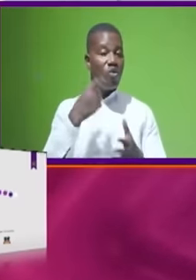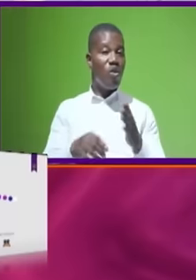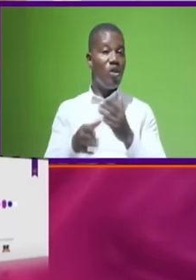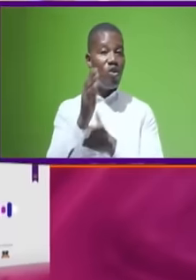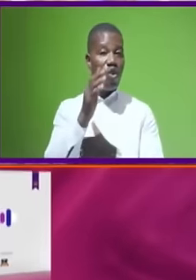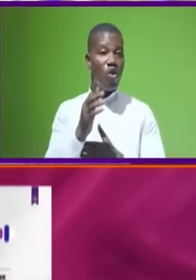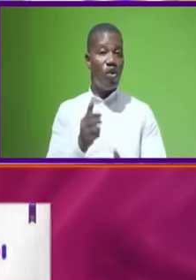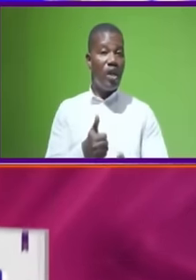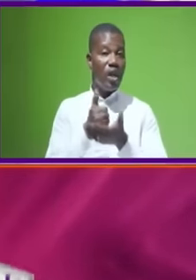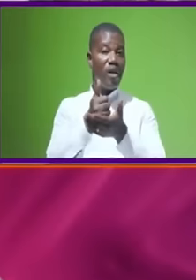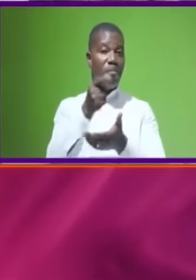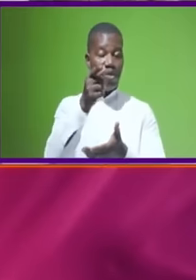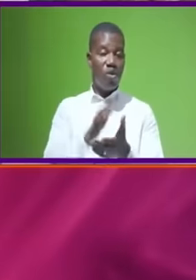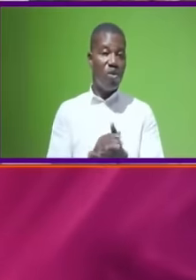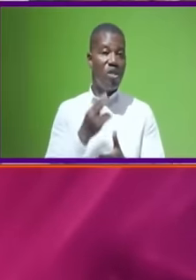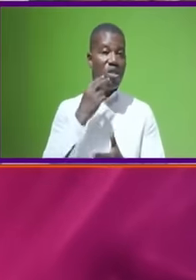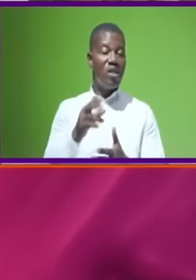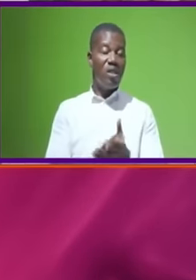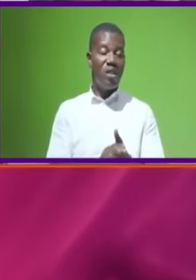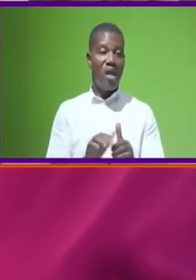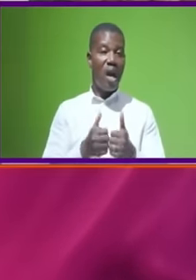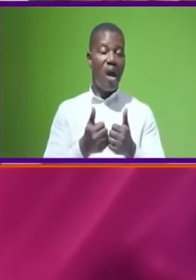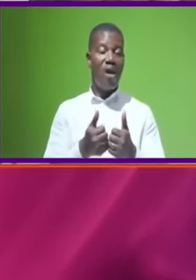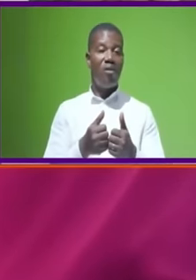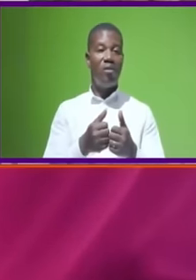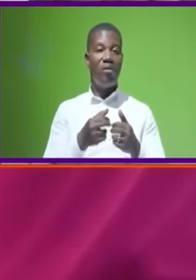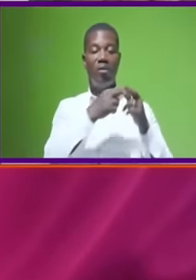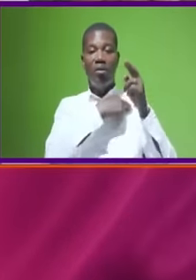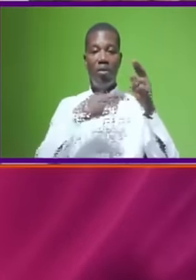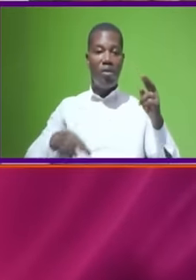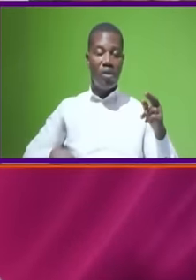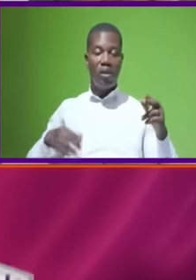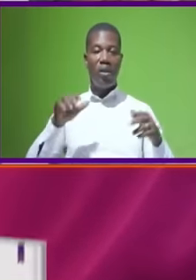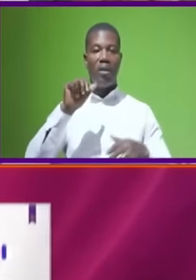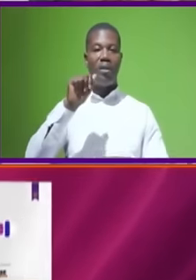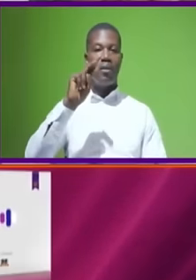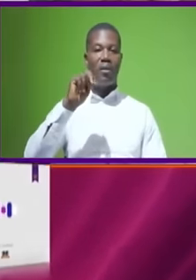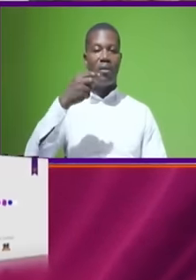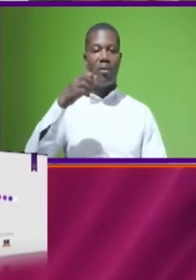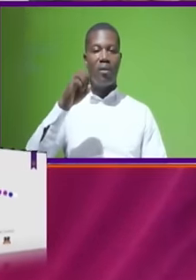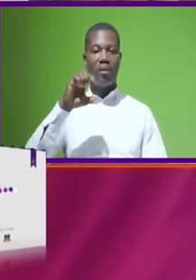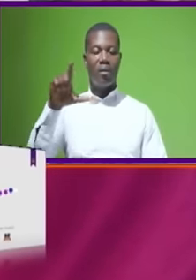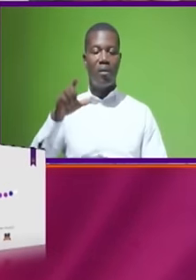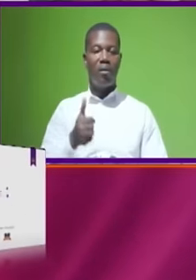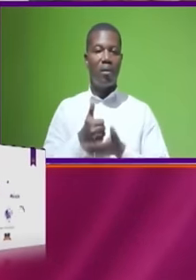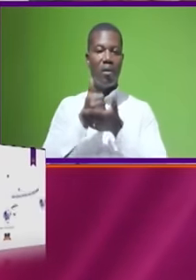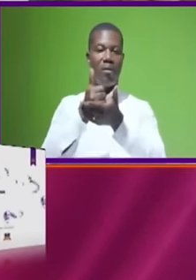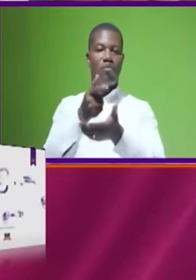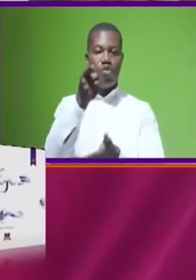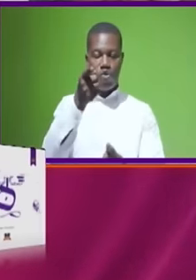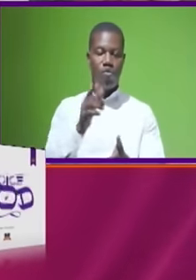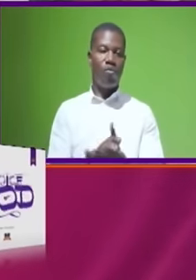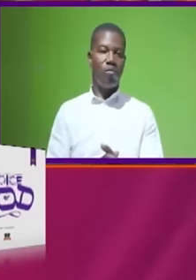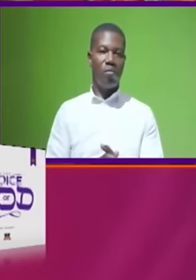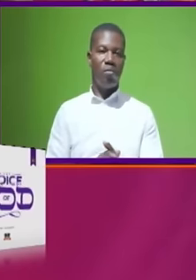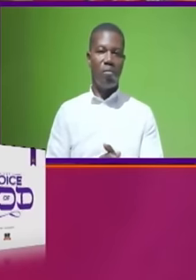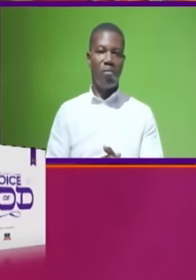Look at what Philadelphia and what the Philadelphia angel has exalted you